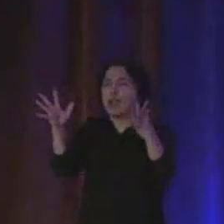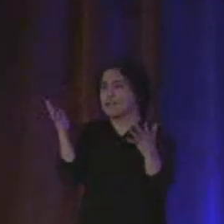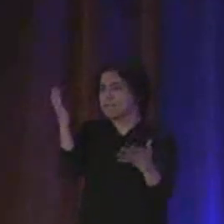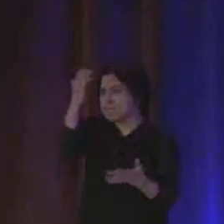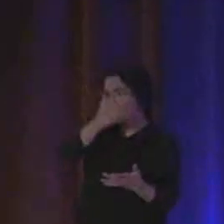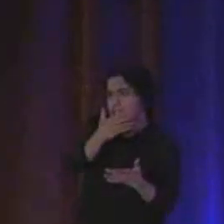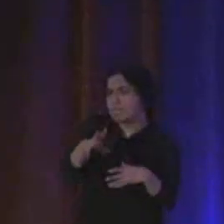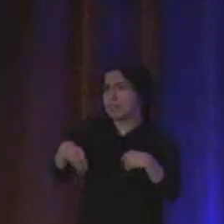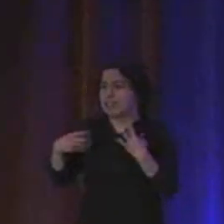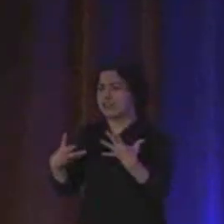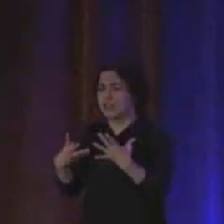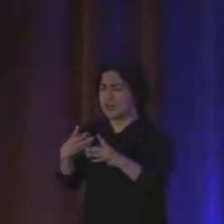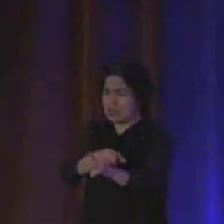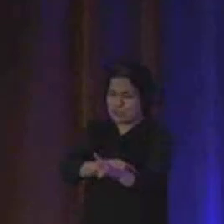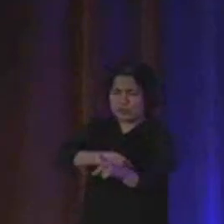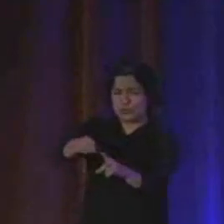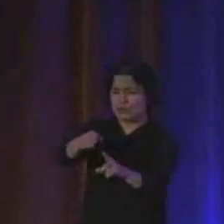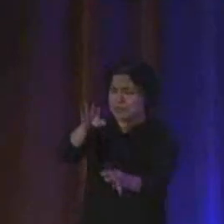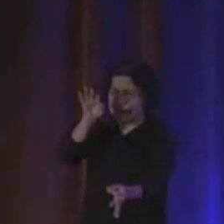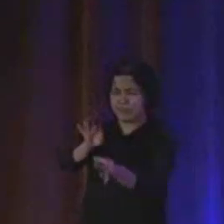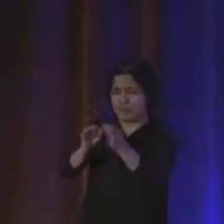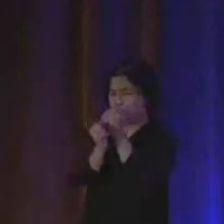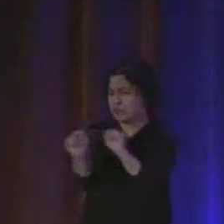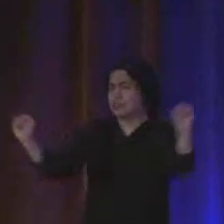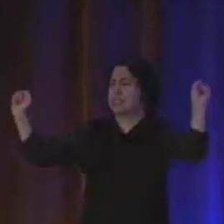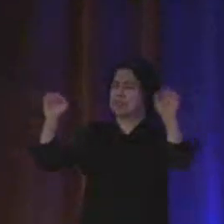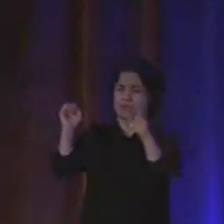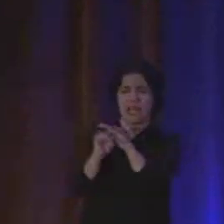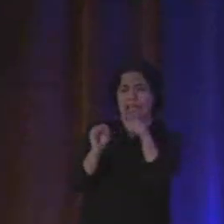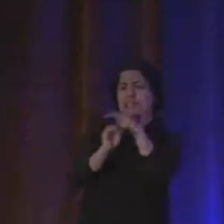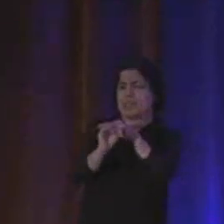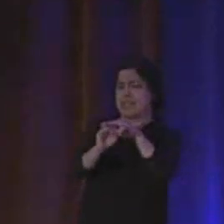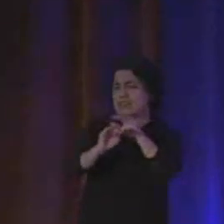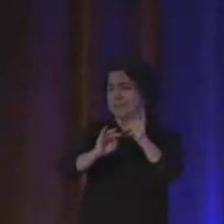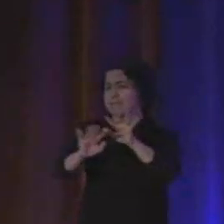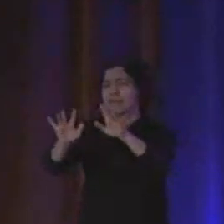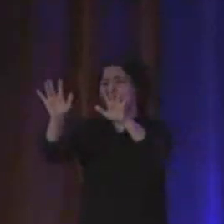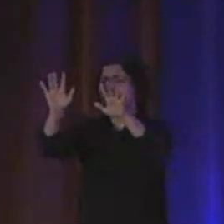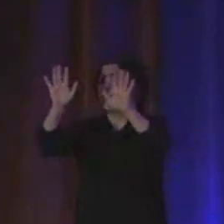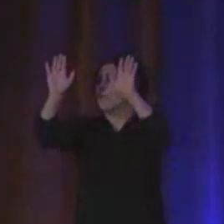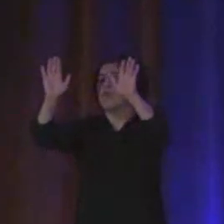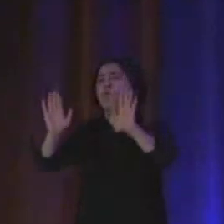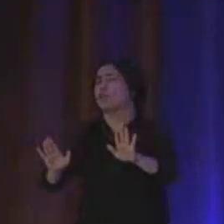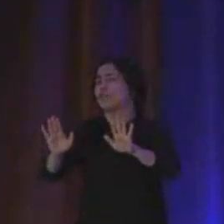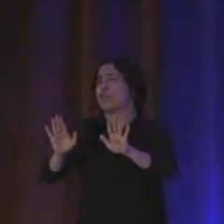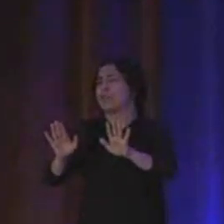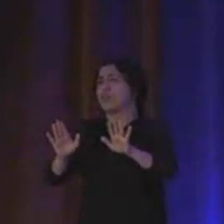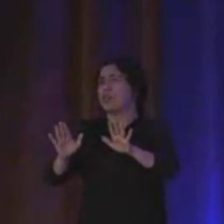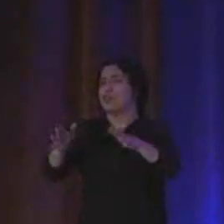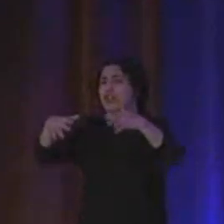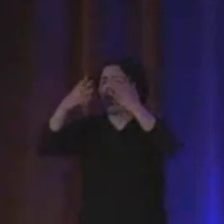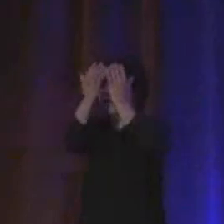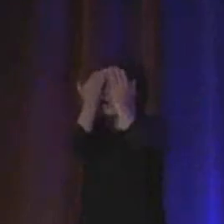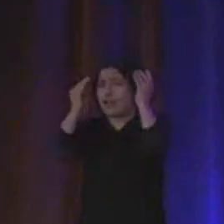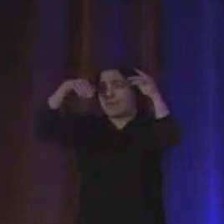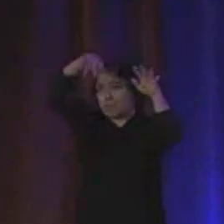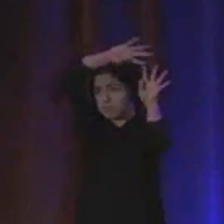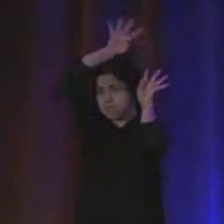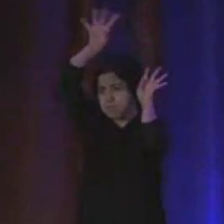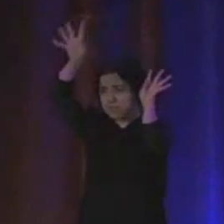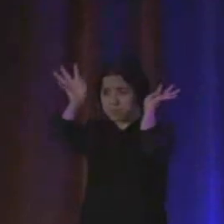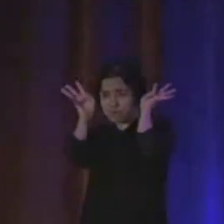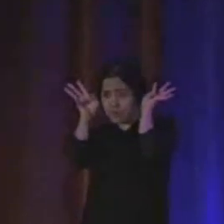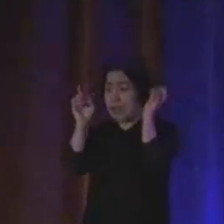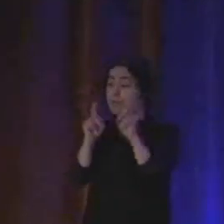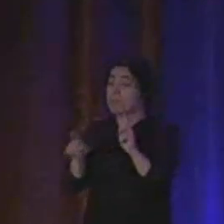that exclusive freedom and access to that wonderful carnival masquerade, but instead